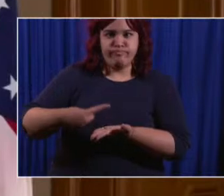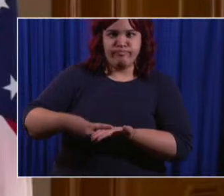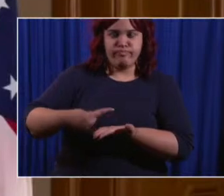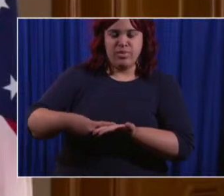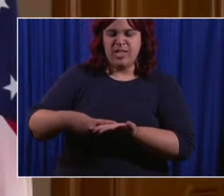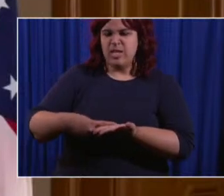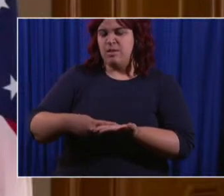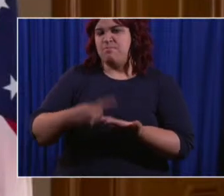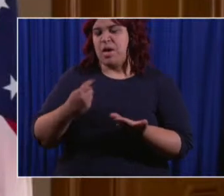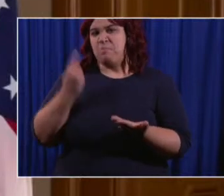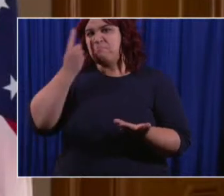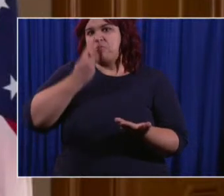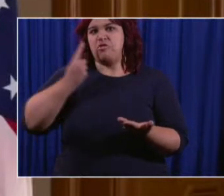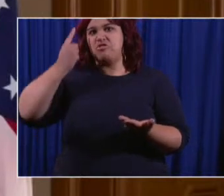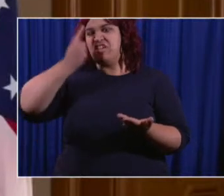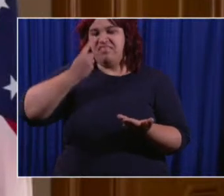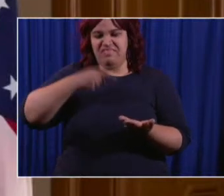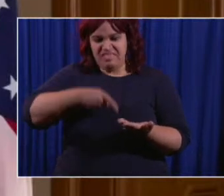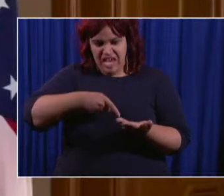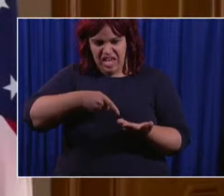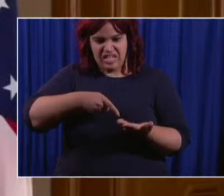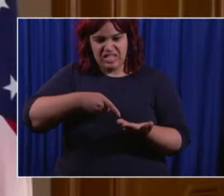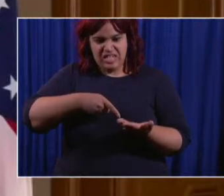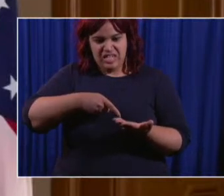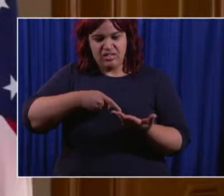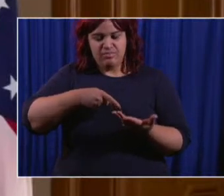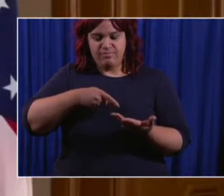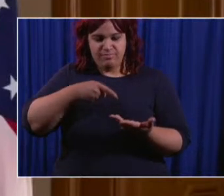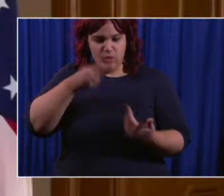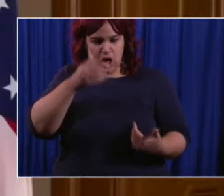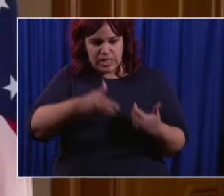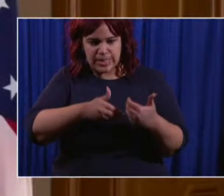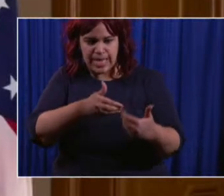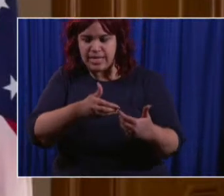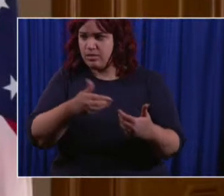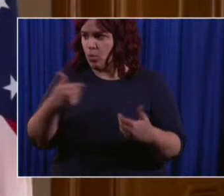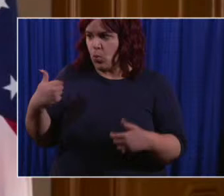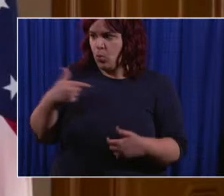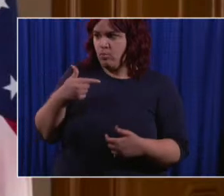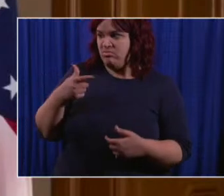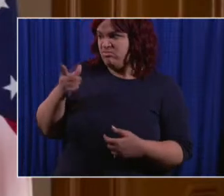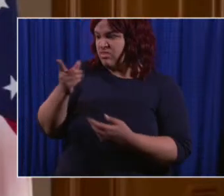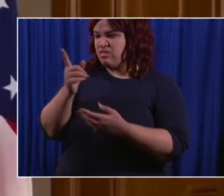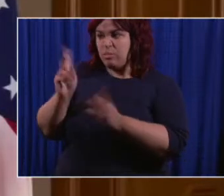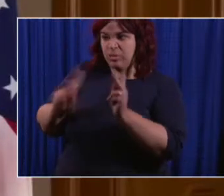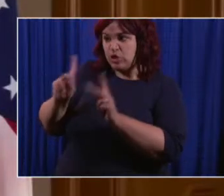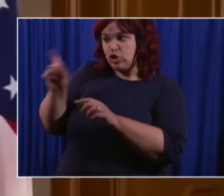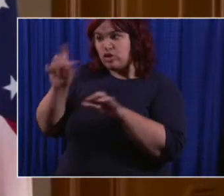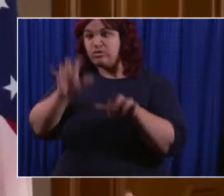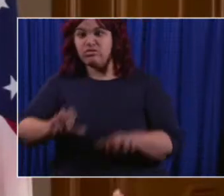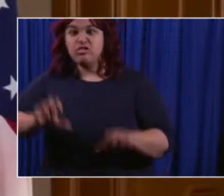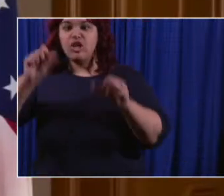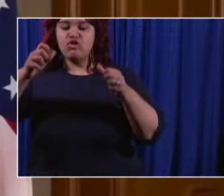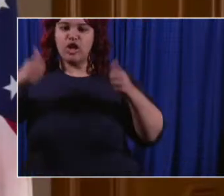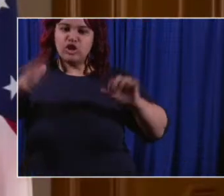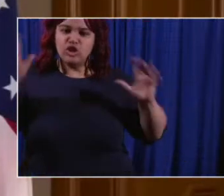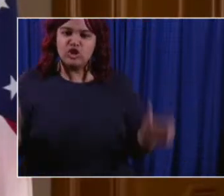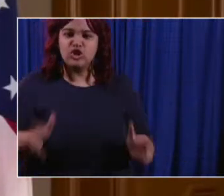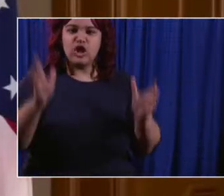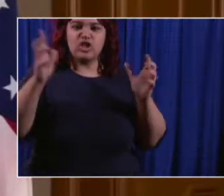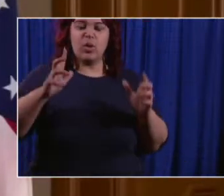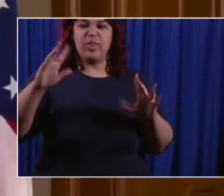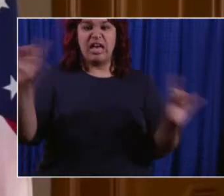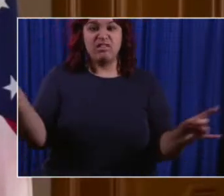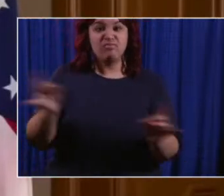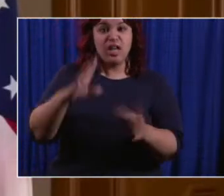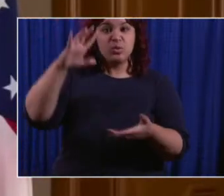public ourselves to stop this spate of violence that continues since last year? A lot of conversation, Mayor Tito, and in Youngstown as